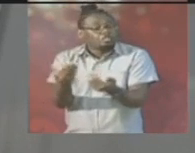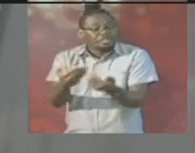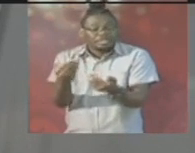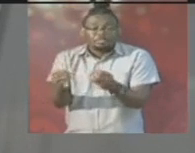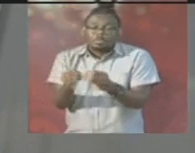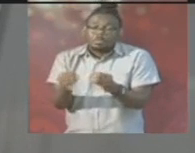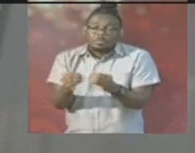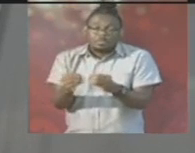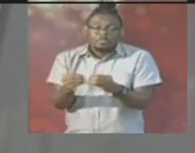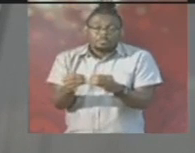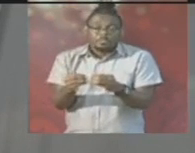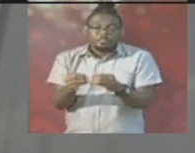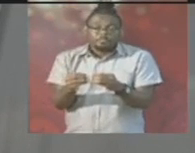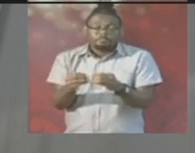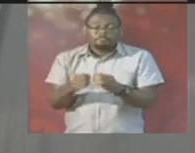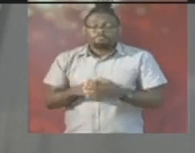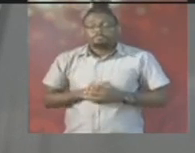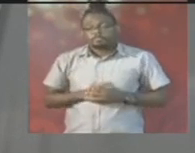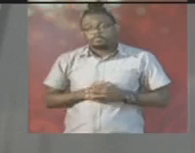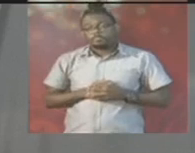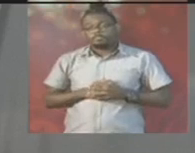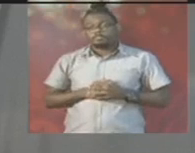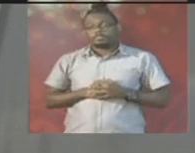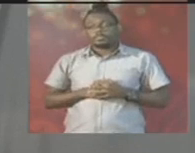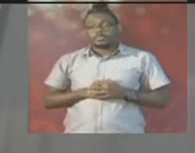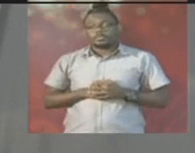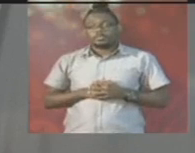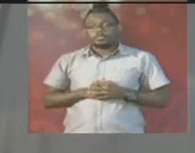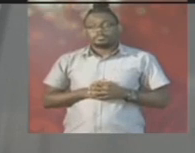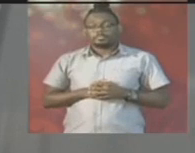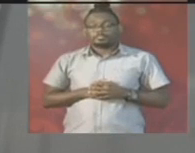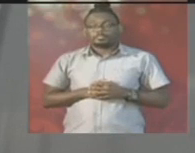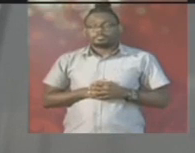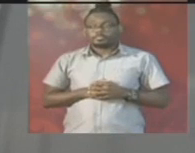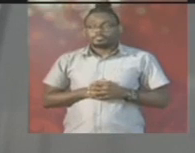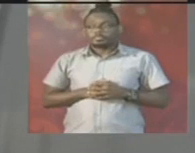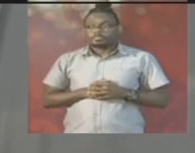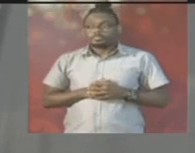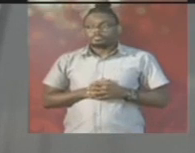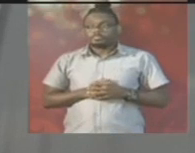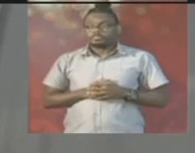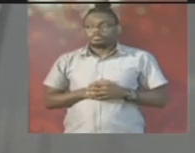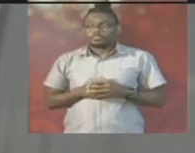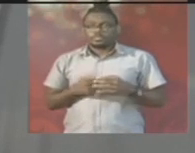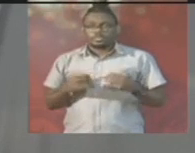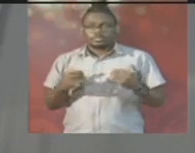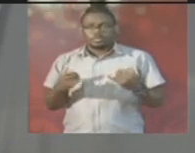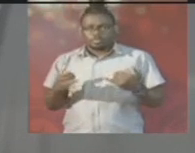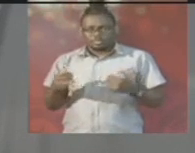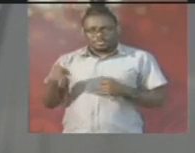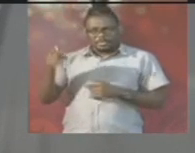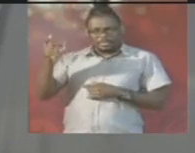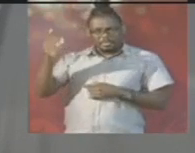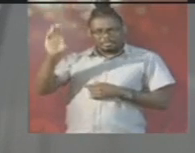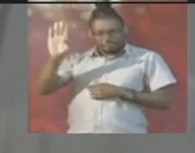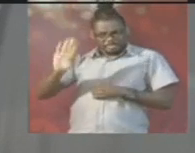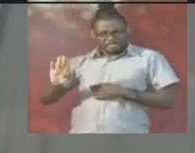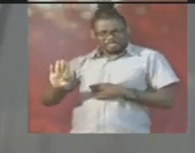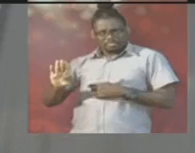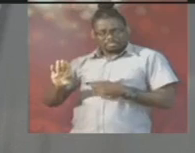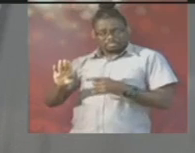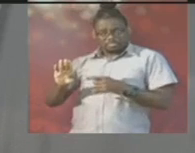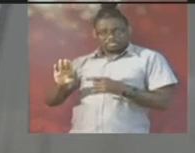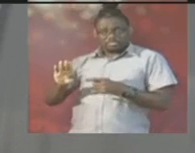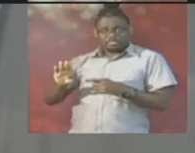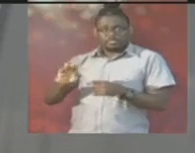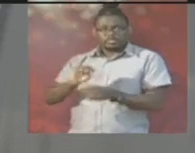and whether it is actually, it was observed in Brazil, whether it is an inherent property of the virus,